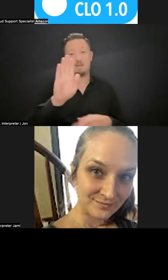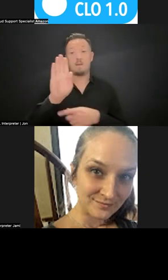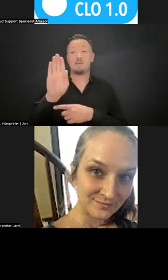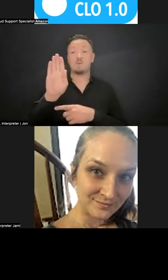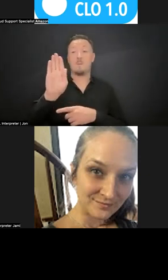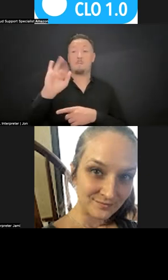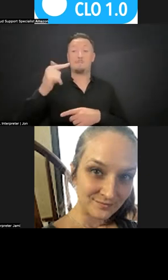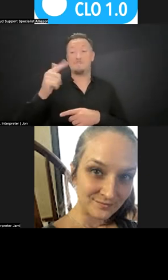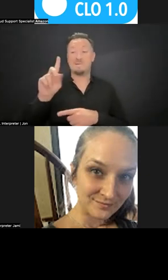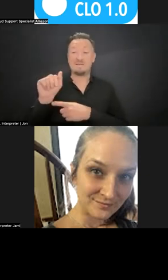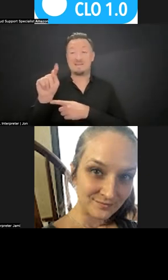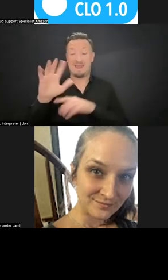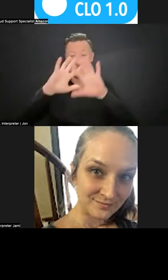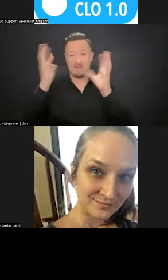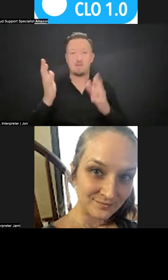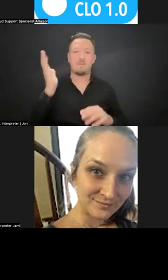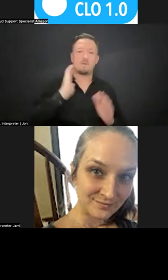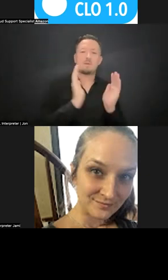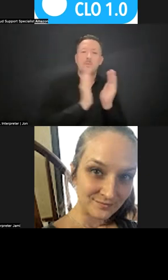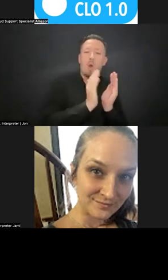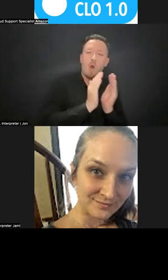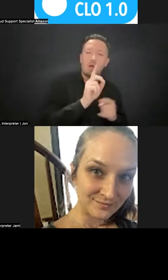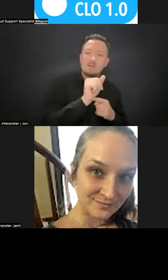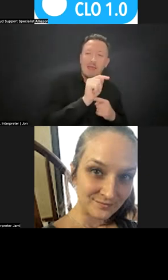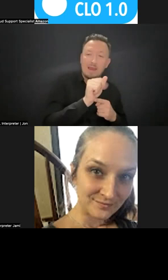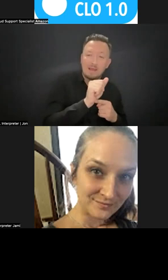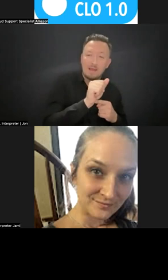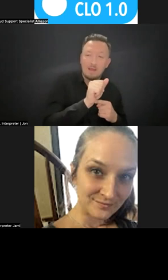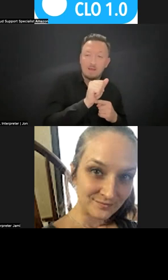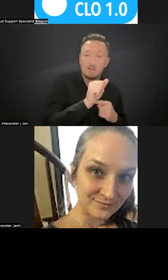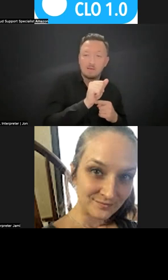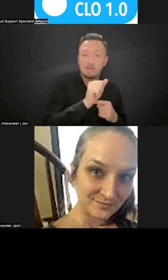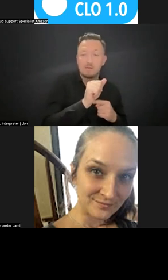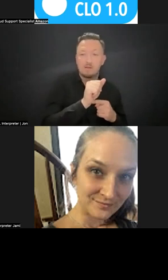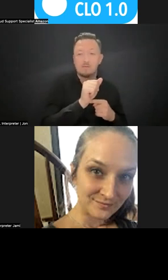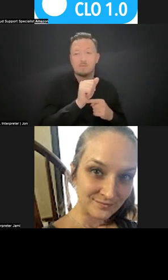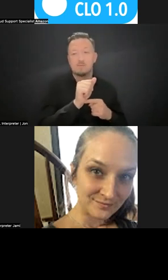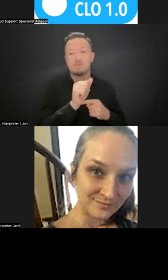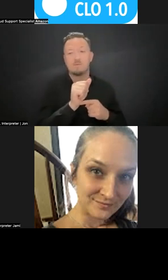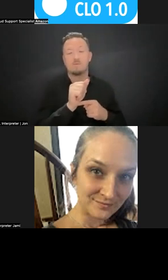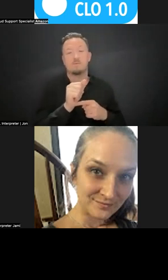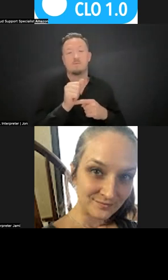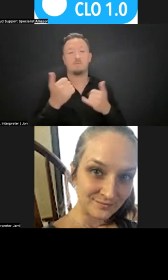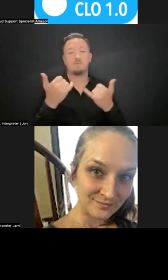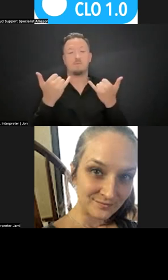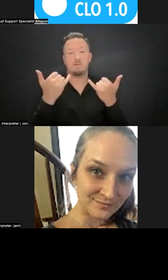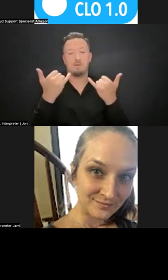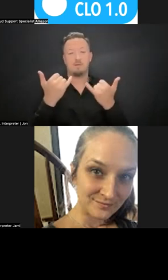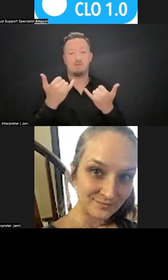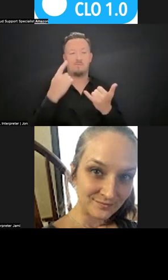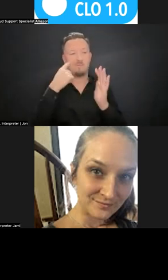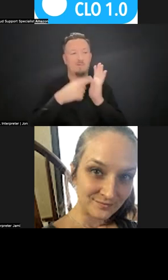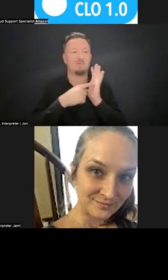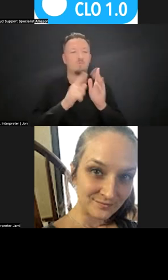big data, we had little data first, they were short amounts. Now we can from a single source. Like if you go to